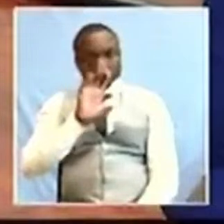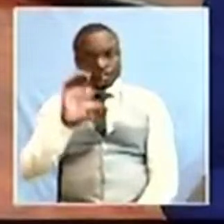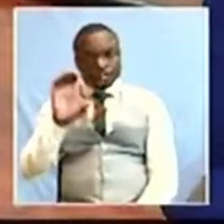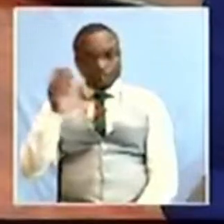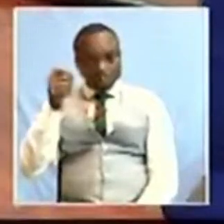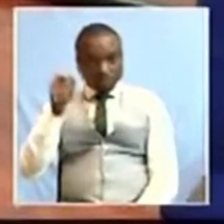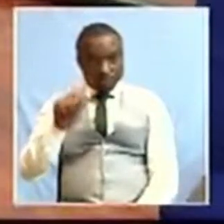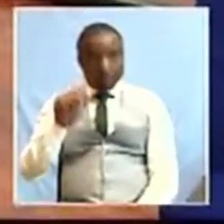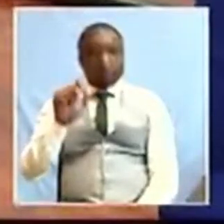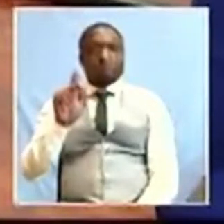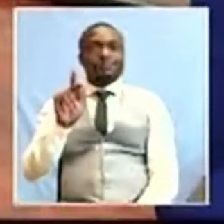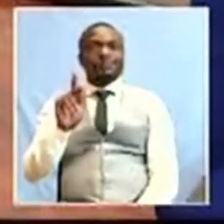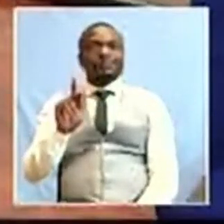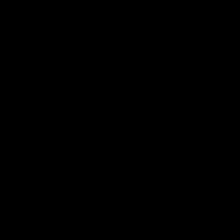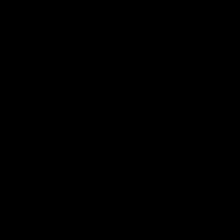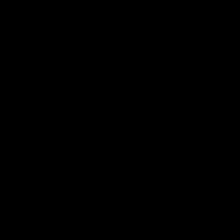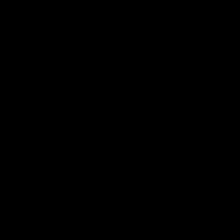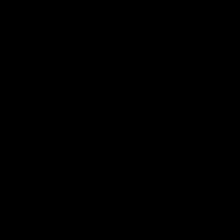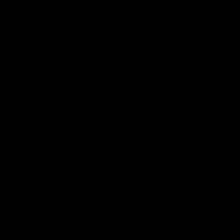2,842,710.